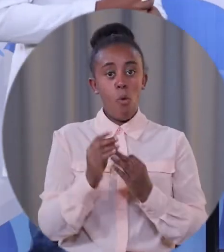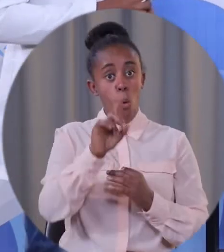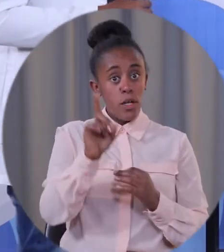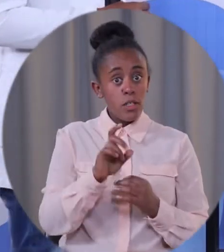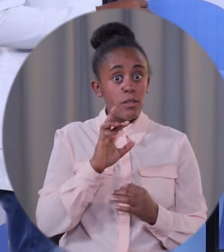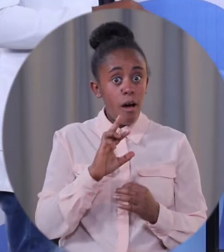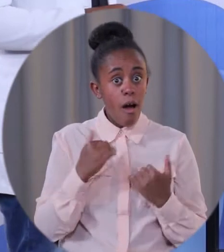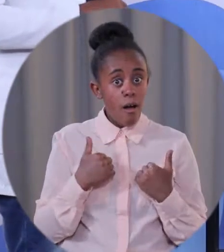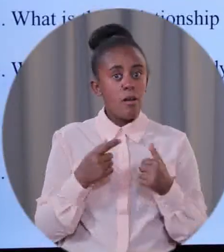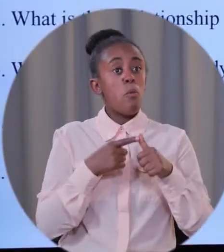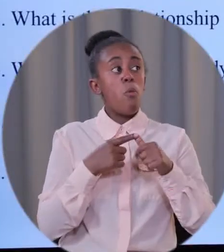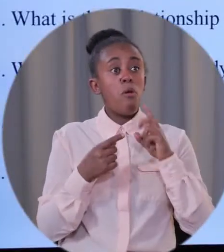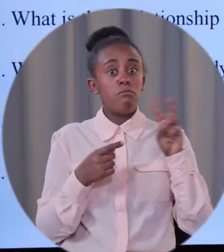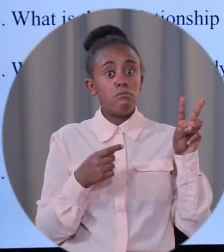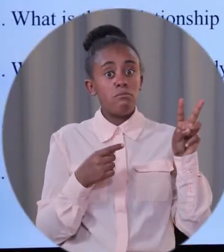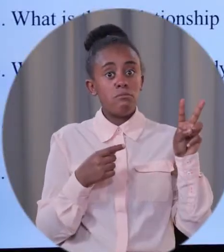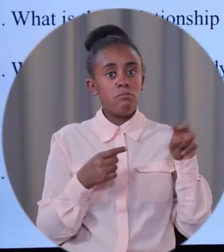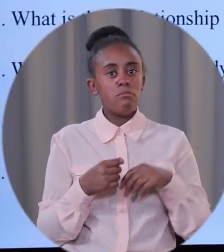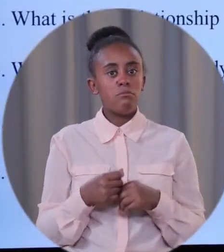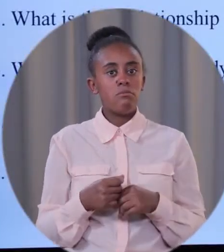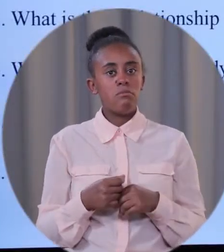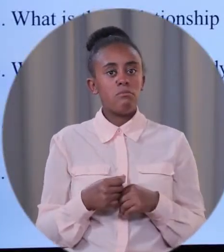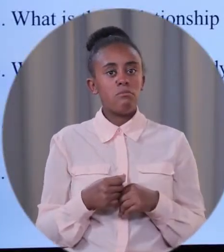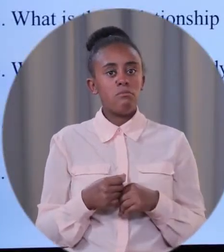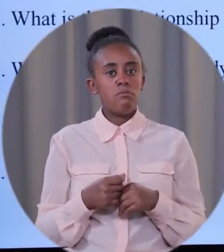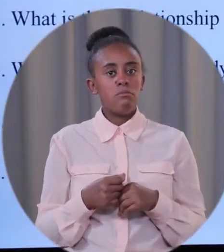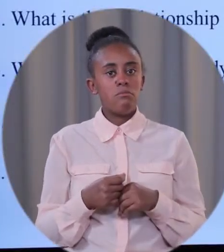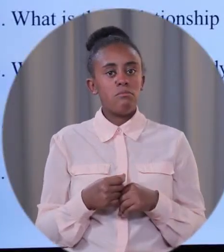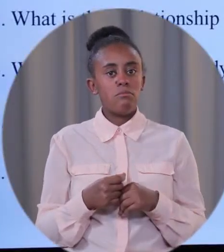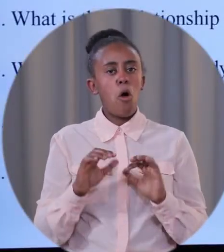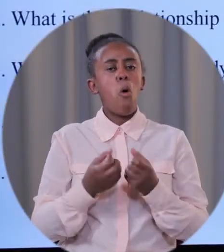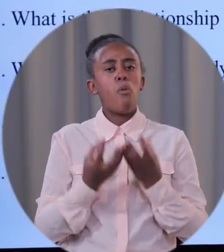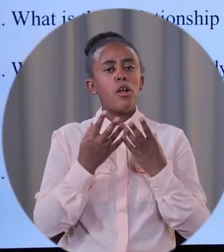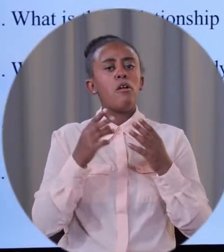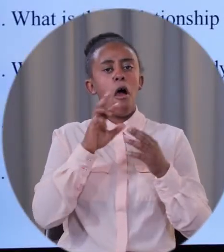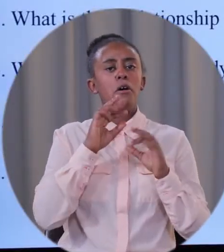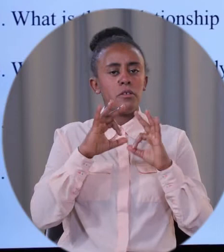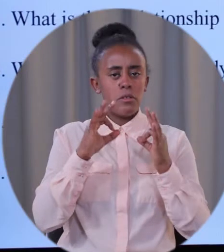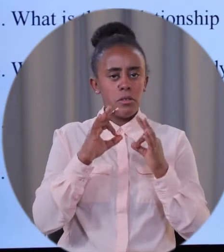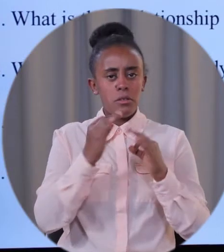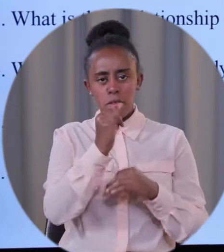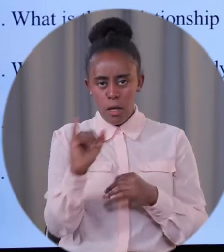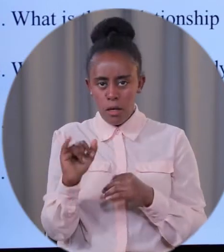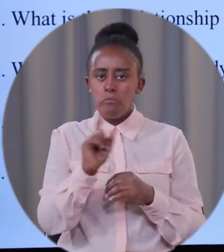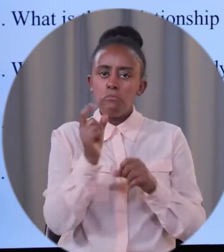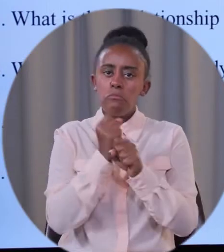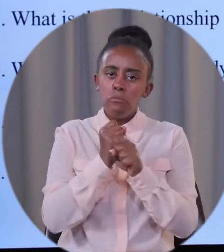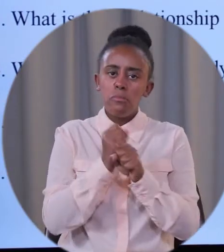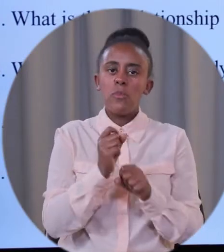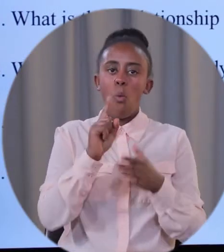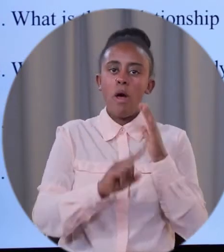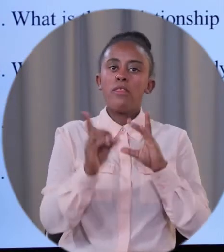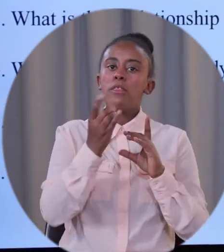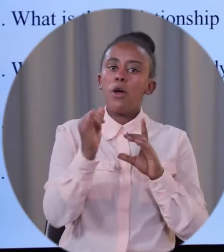are, number 1, how many are they? Number 2, what do they do?